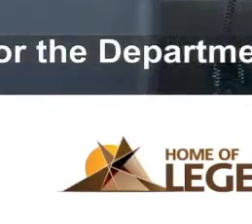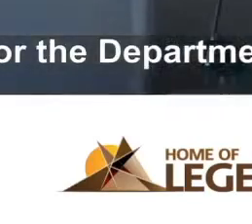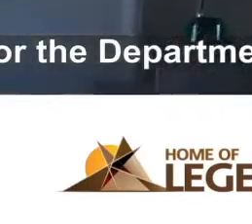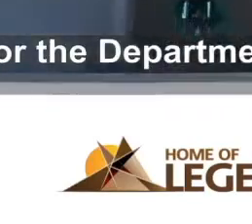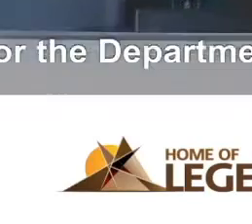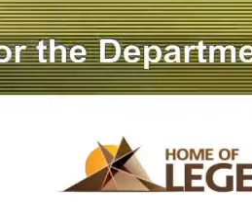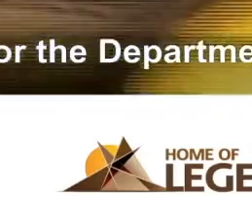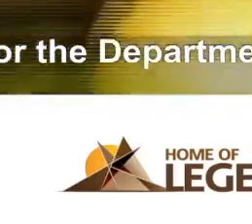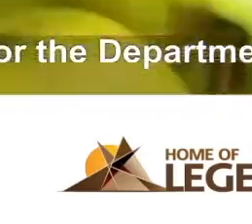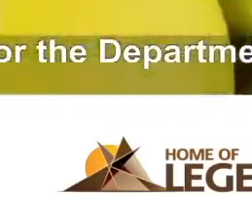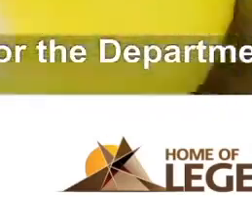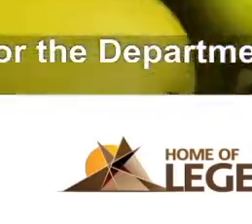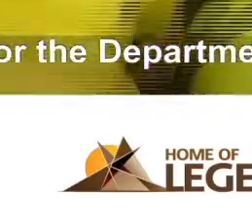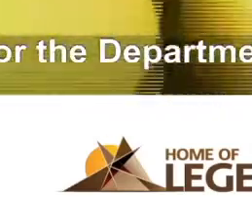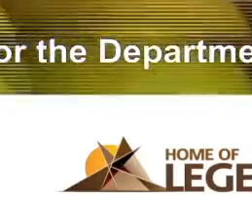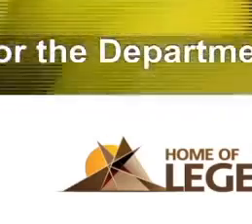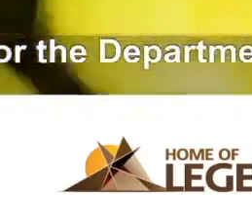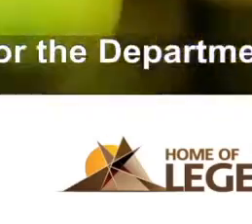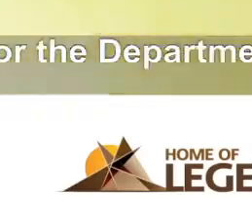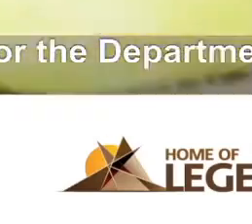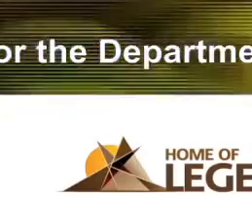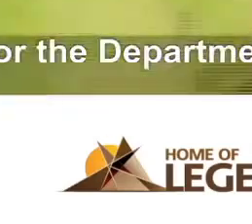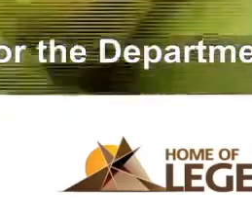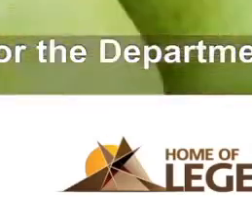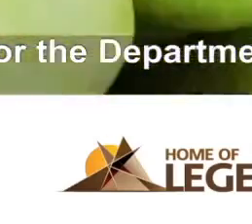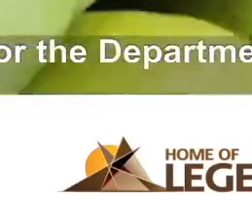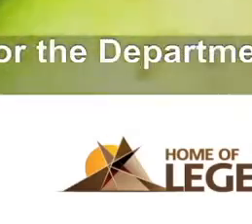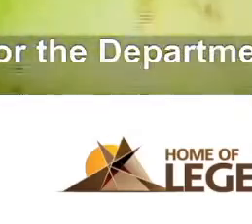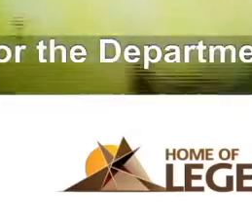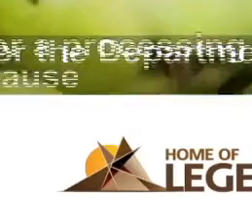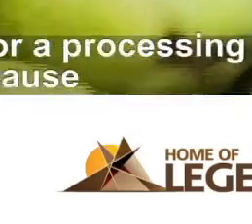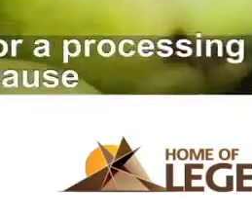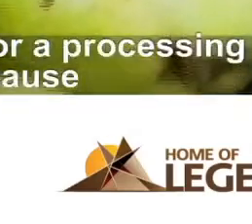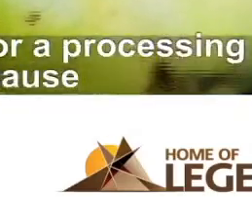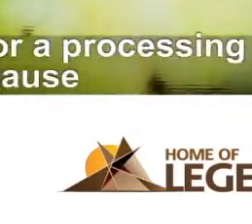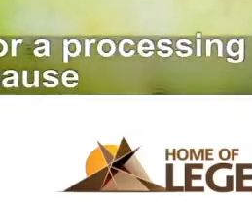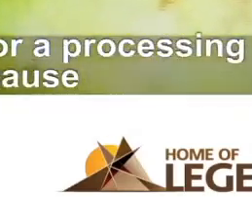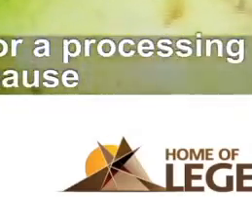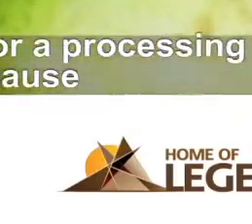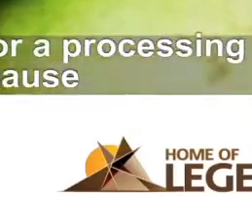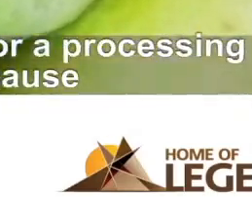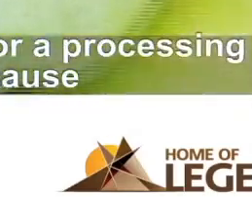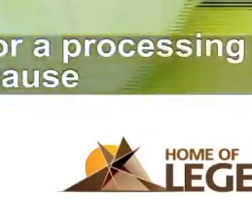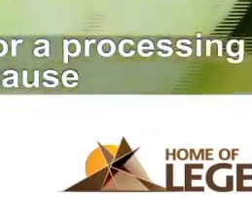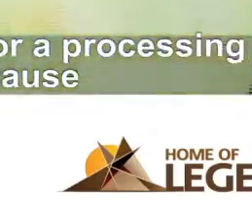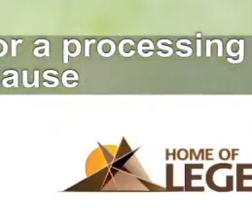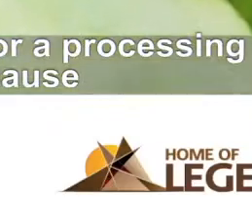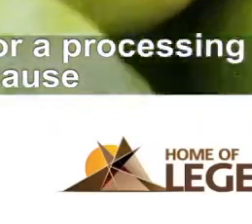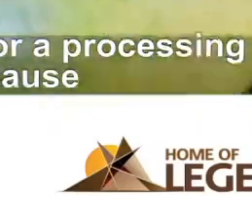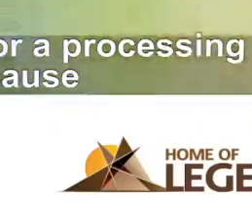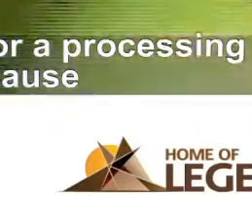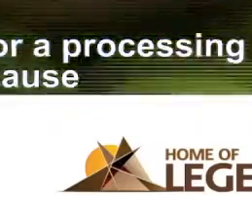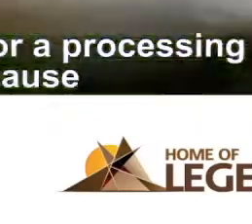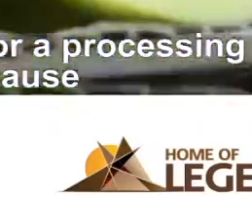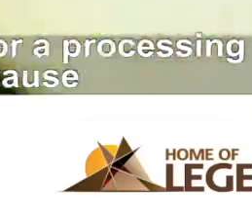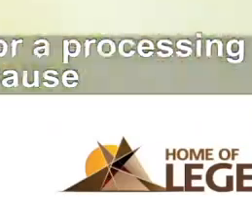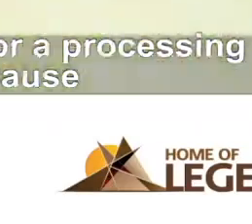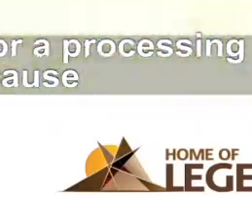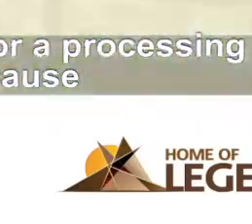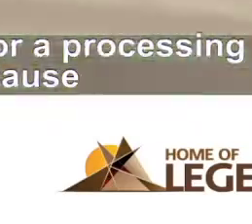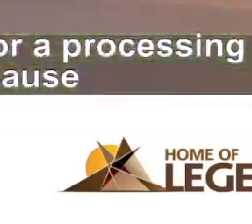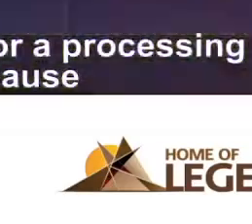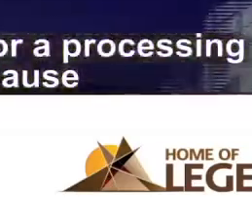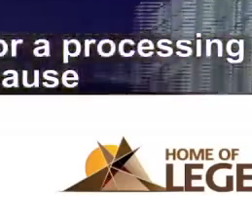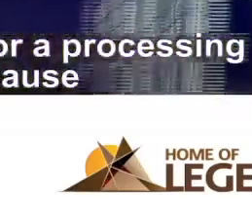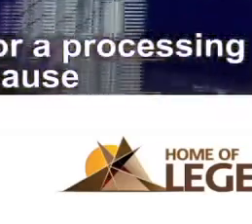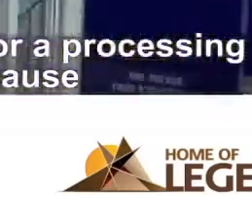plan. Laid it before the door of economic development for funding to support us and